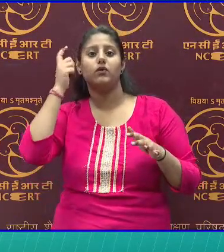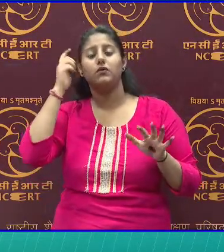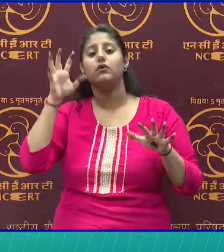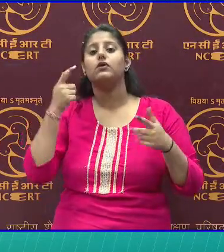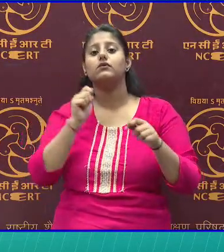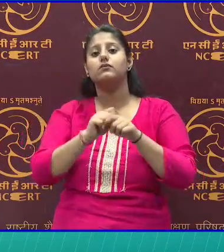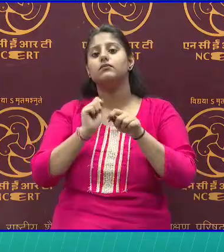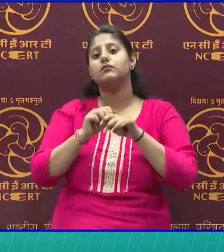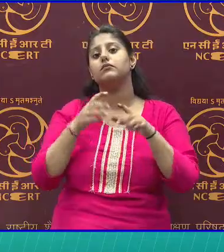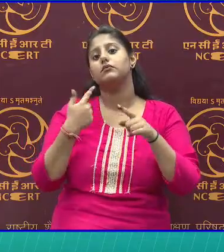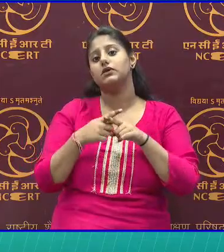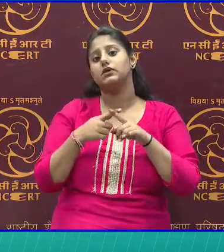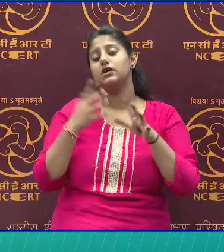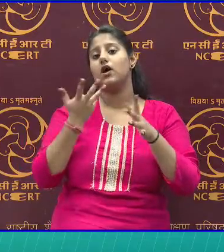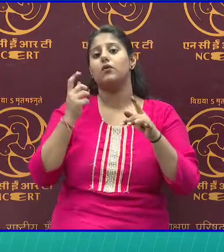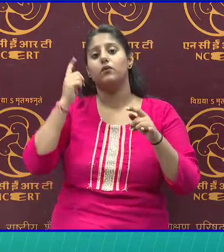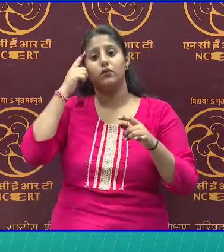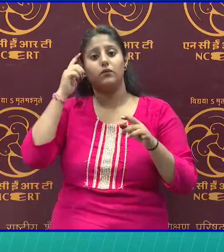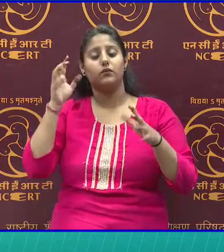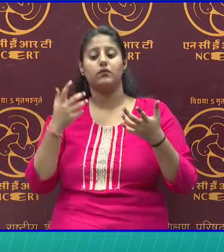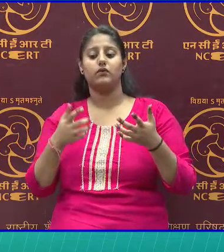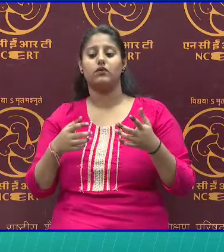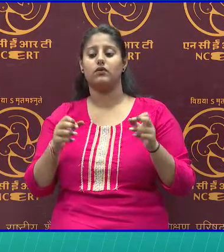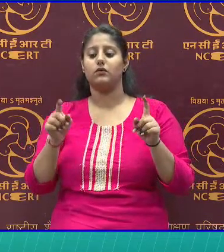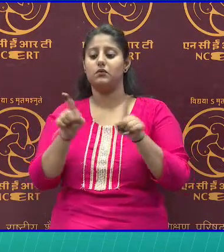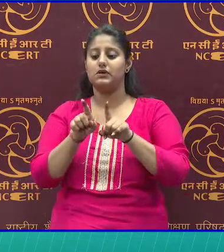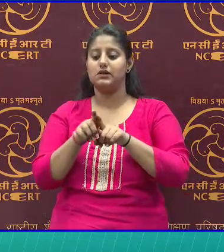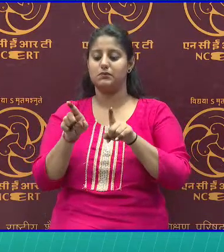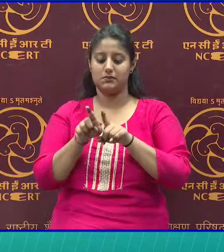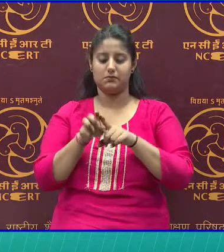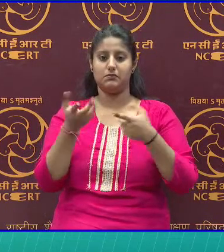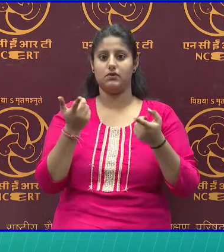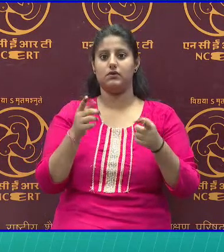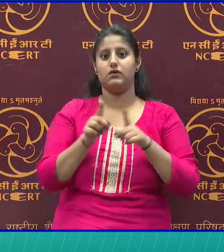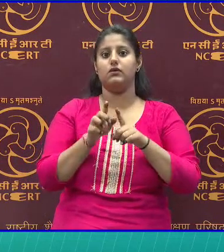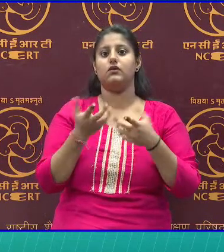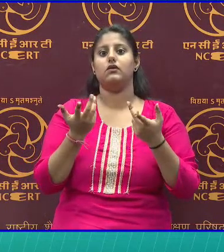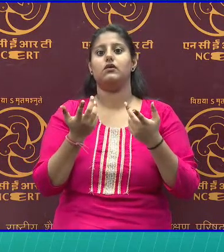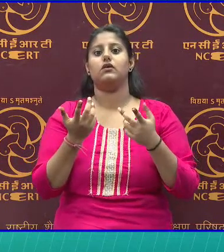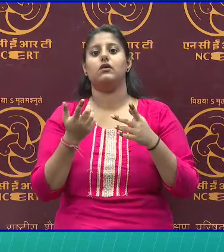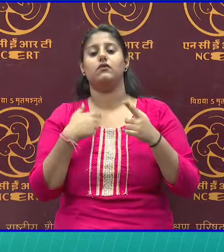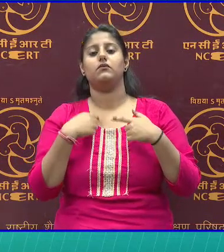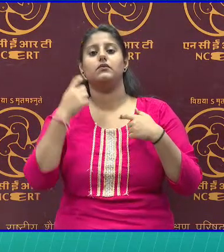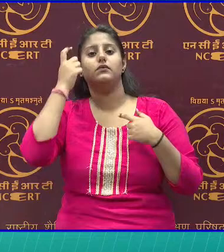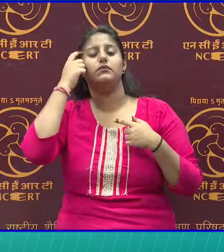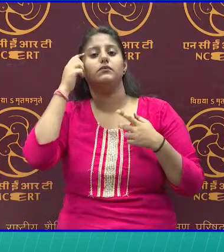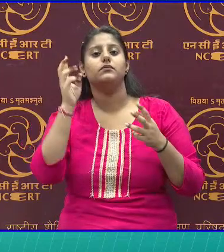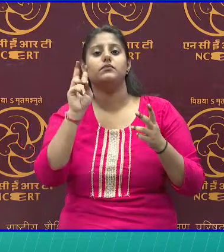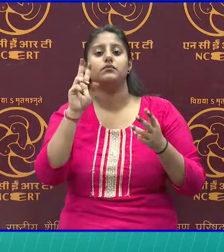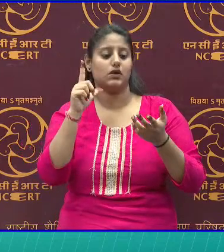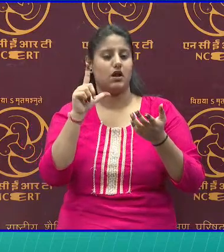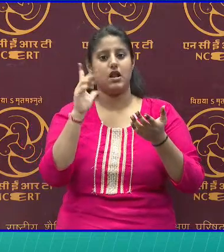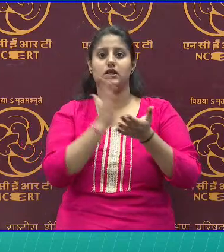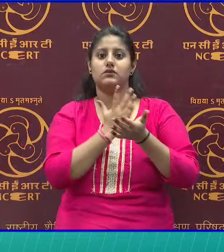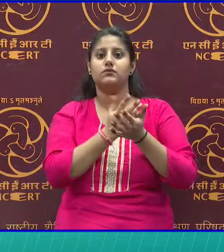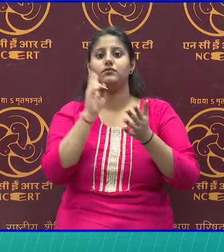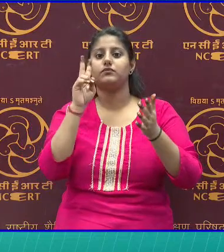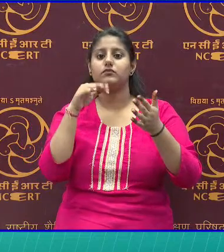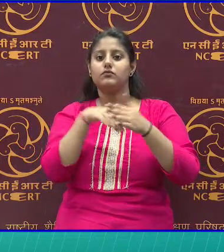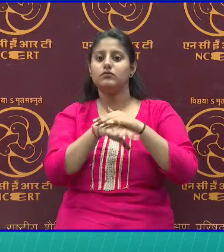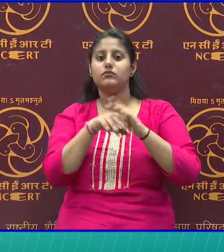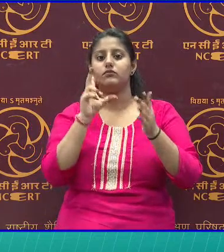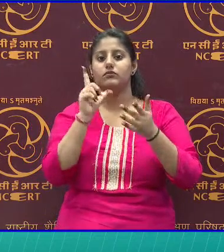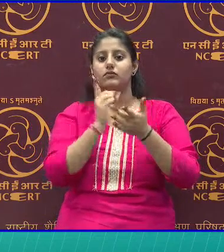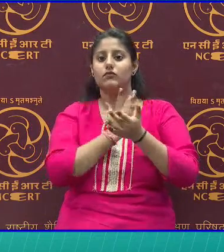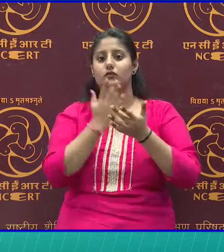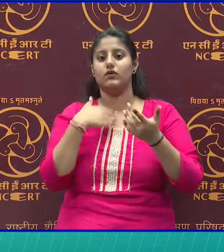made. Similar, on similar lines what we had in grade 3, we thought we should have 2 chapters at least for this, wherein children